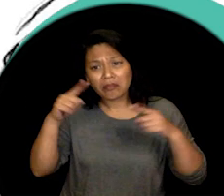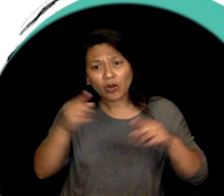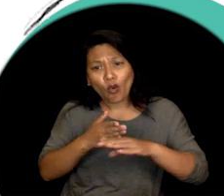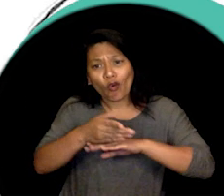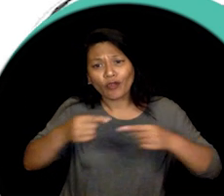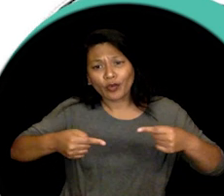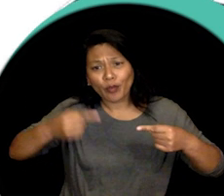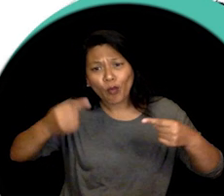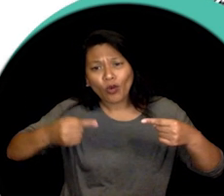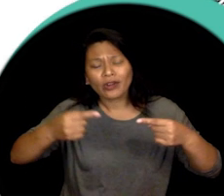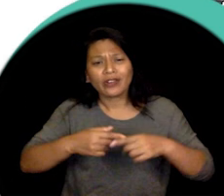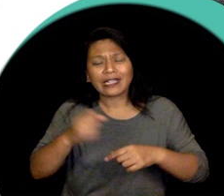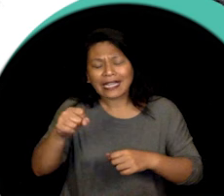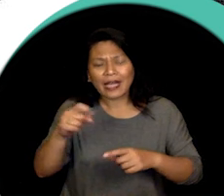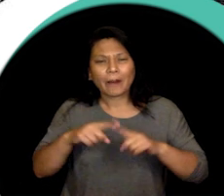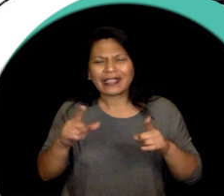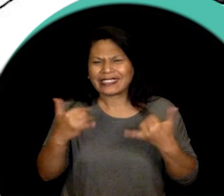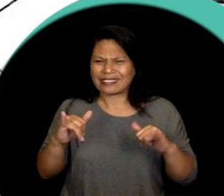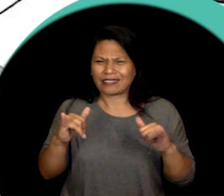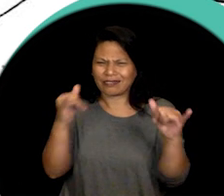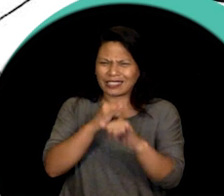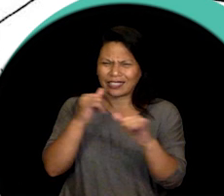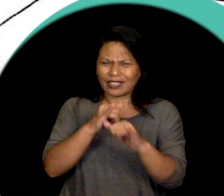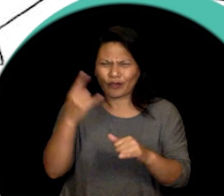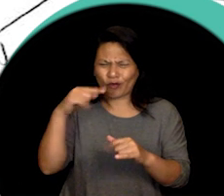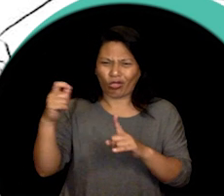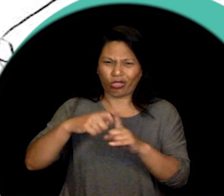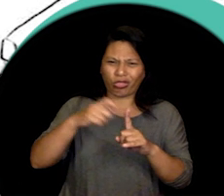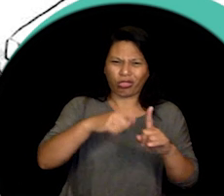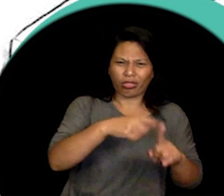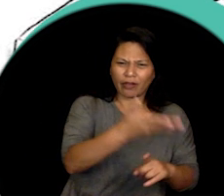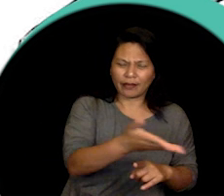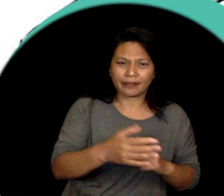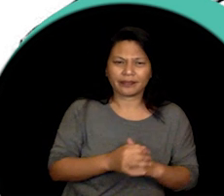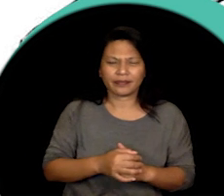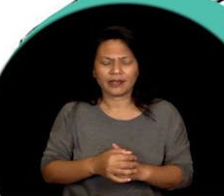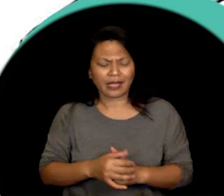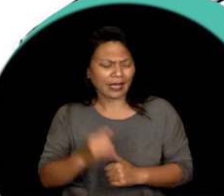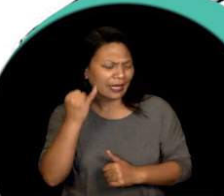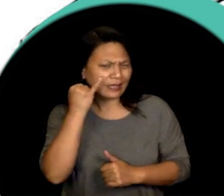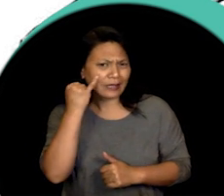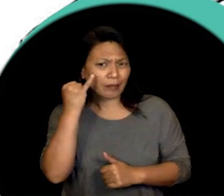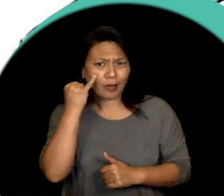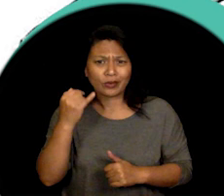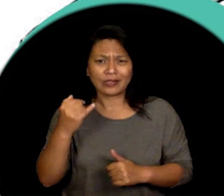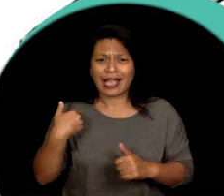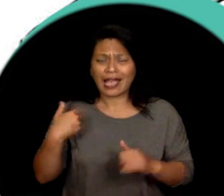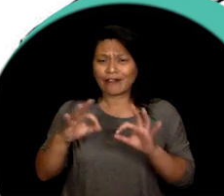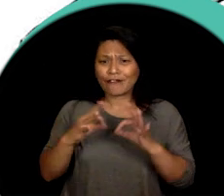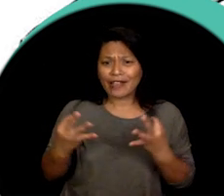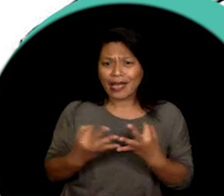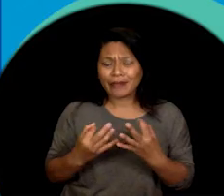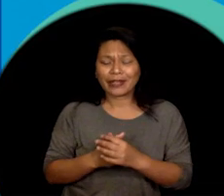across, but still, just nonsensical hassling. So I started thinking, well, what happens if you had